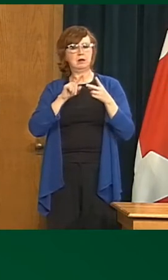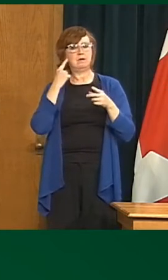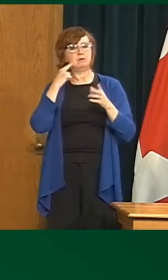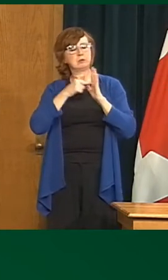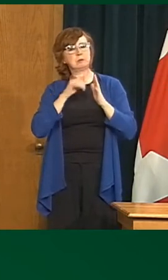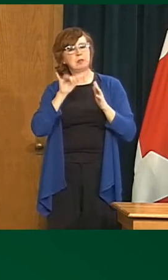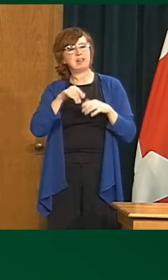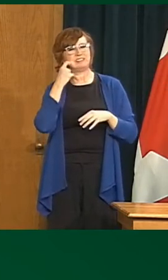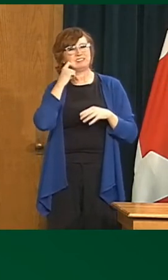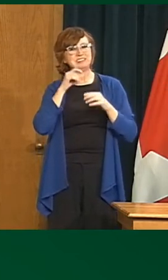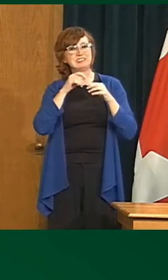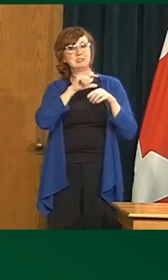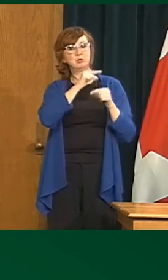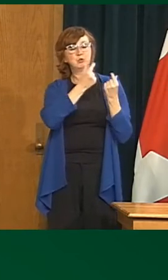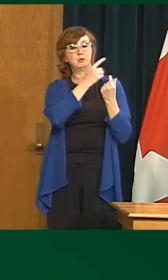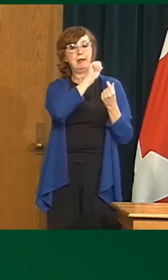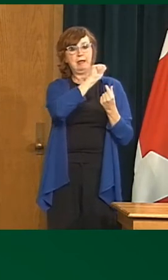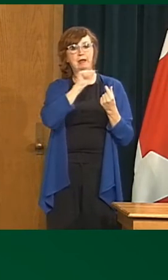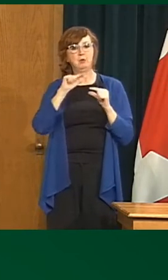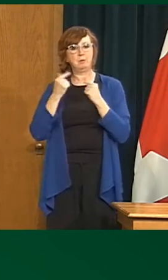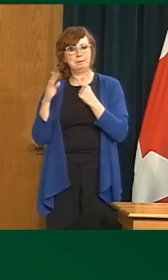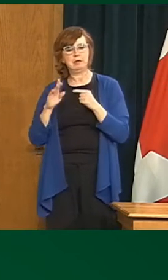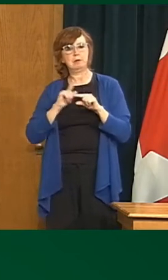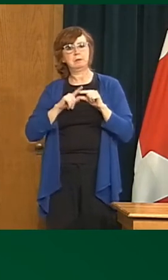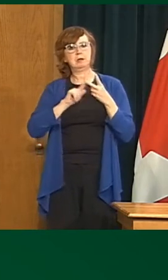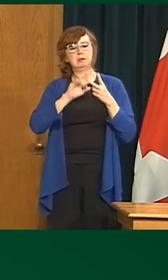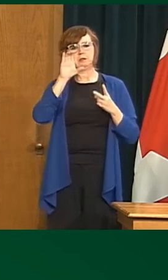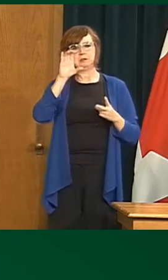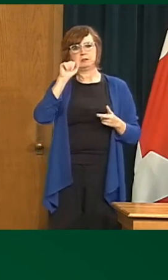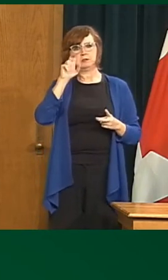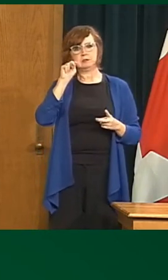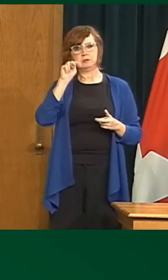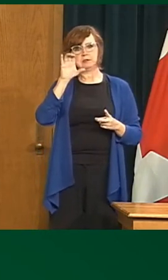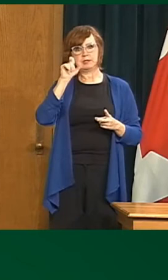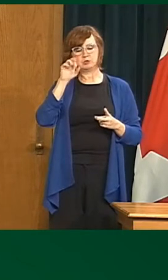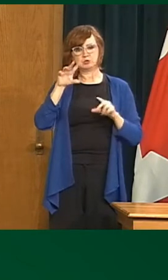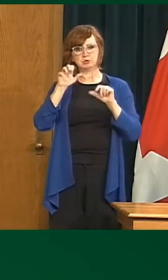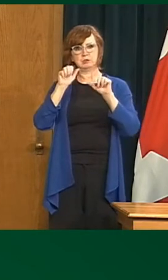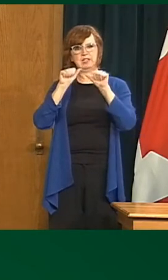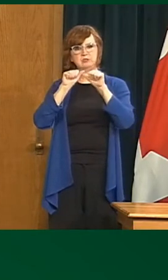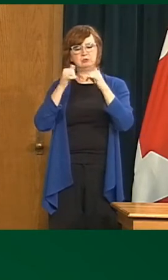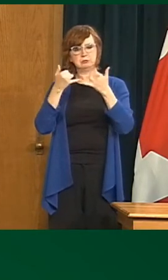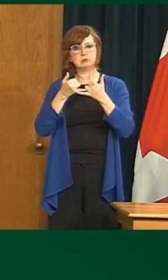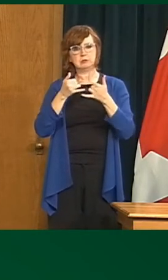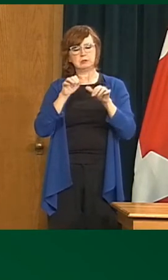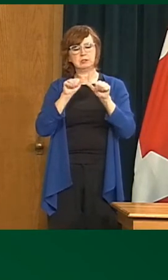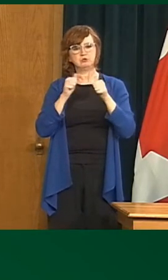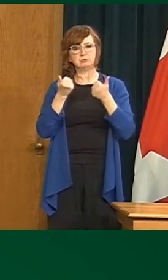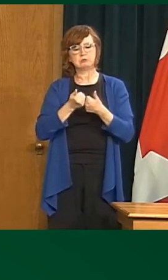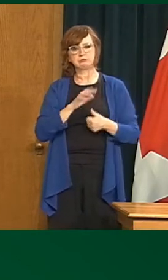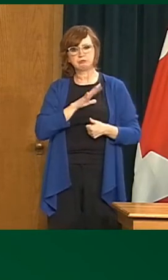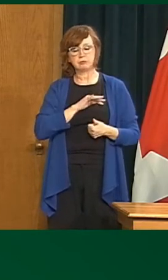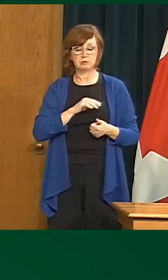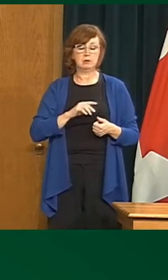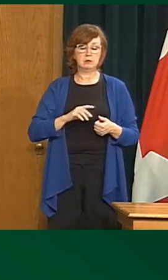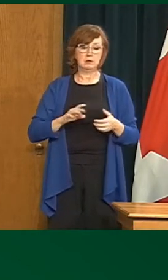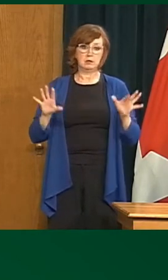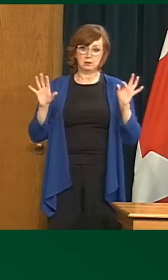keeping any outbreaks to a minimum, but two, ensuring that those outbreaks don't occur in some of our most